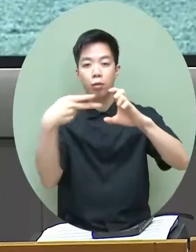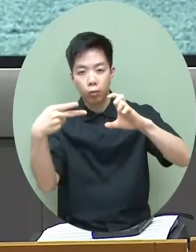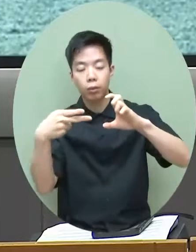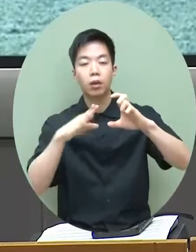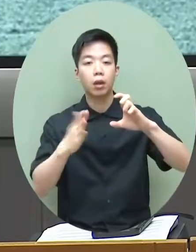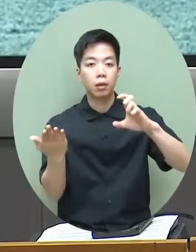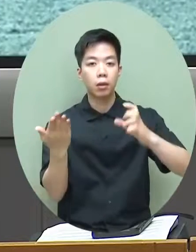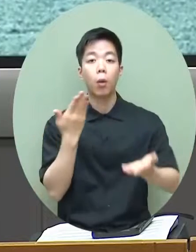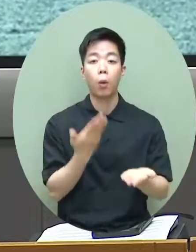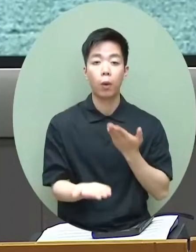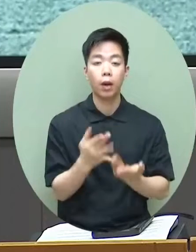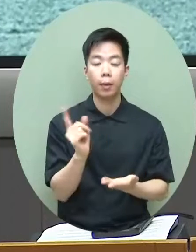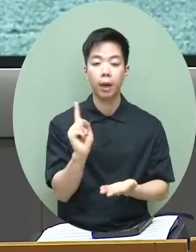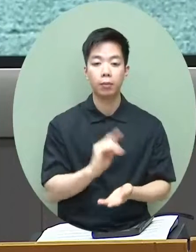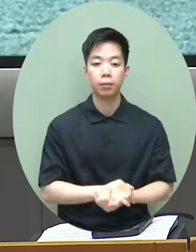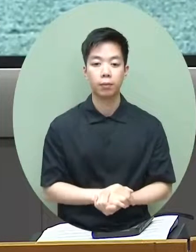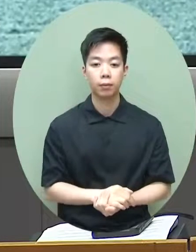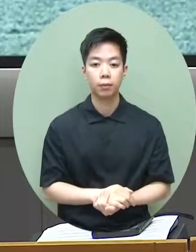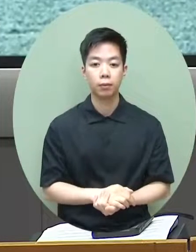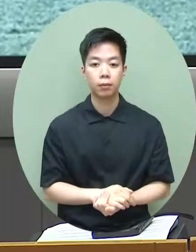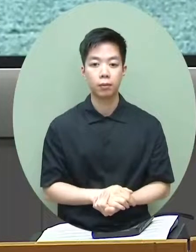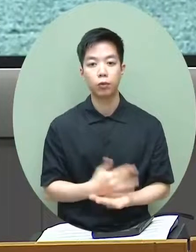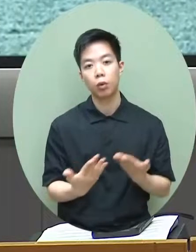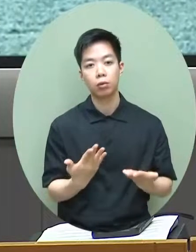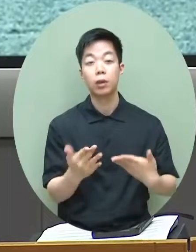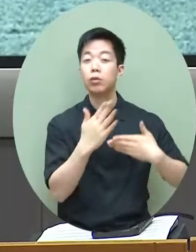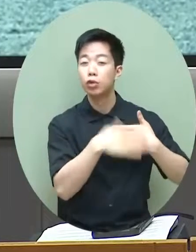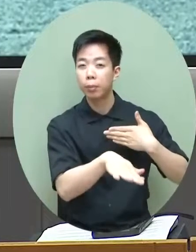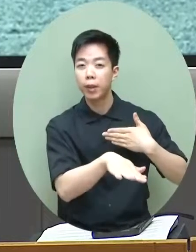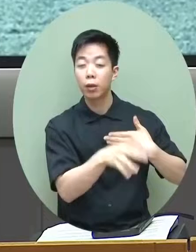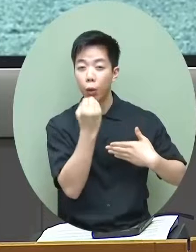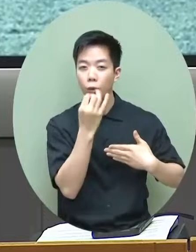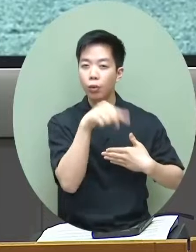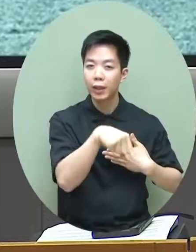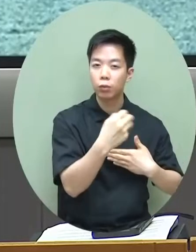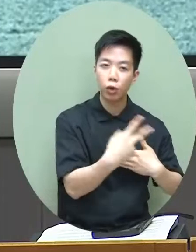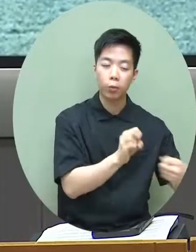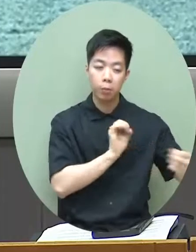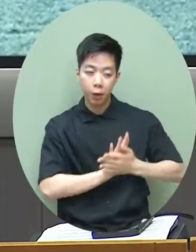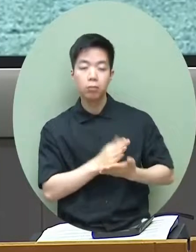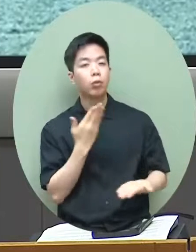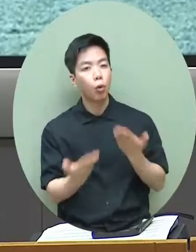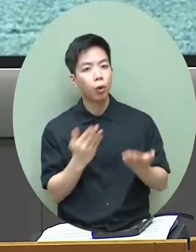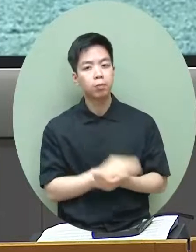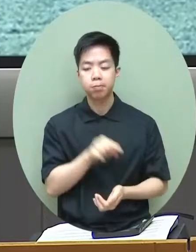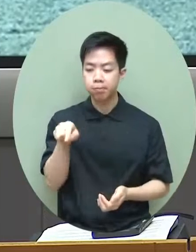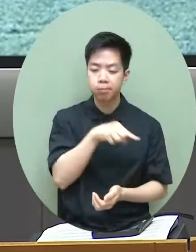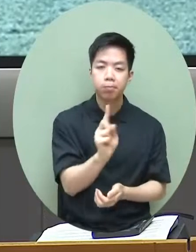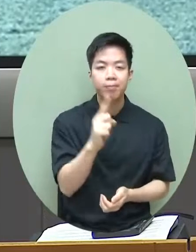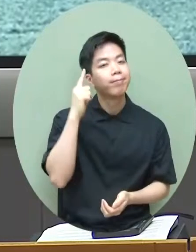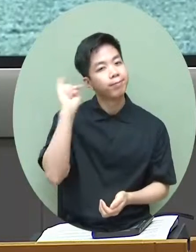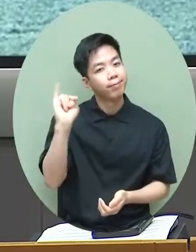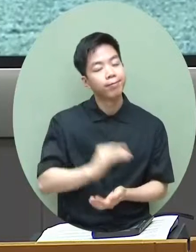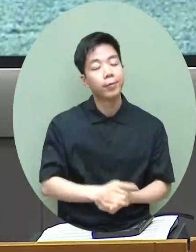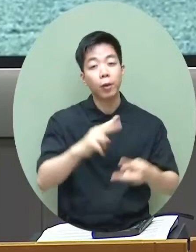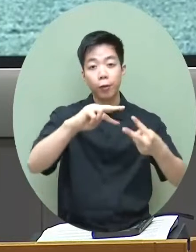that he could have been infected in the community. We have obtained